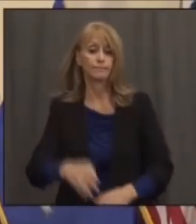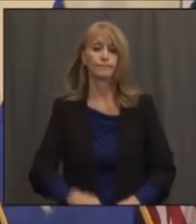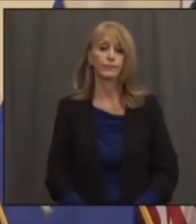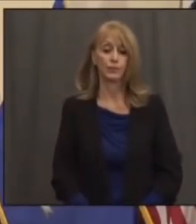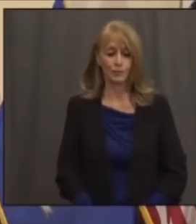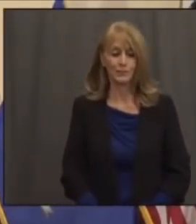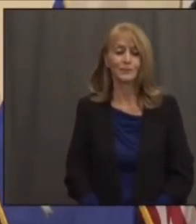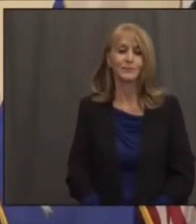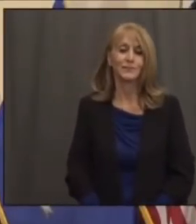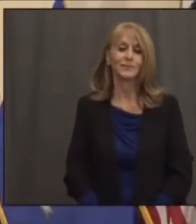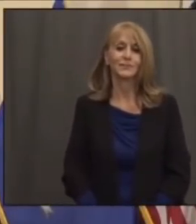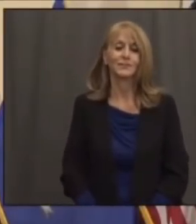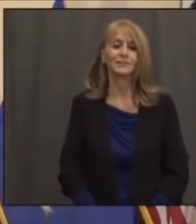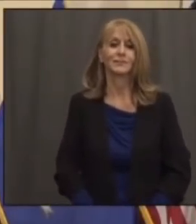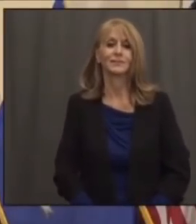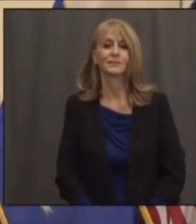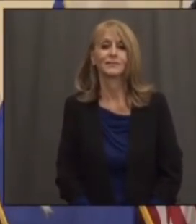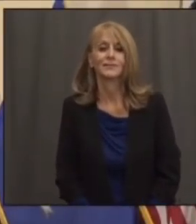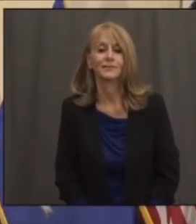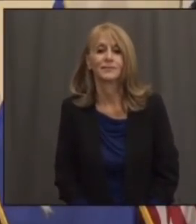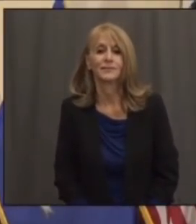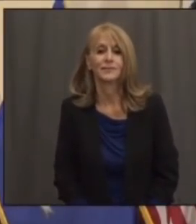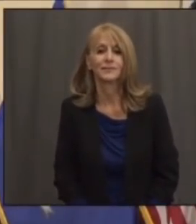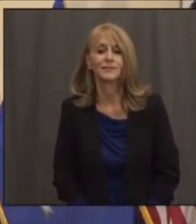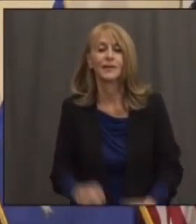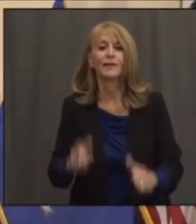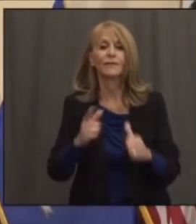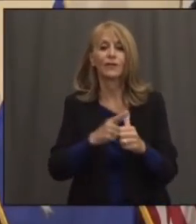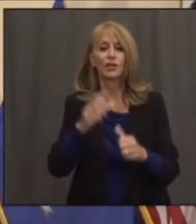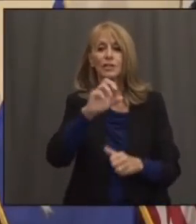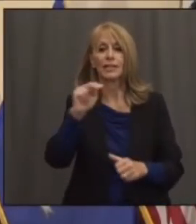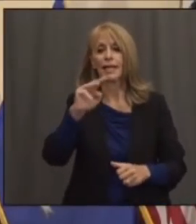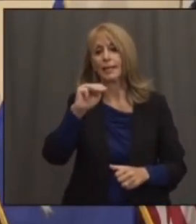All right. Thank you, everyone. Appreciate it. Hearst, Connecticut Media.